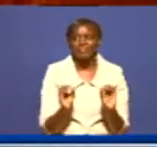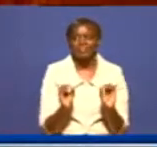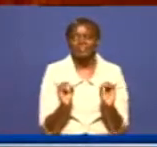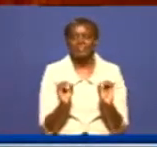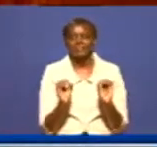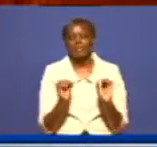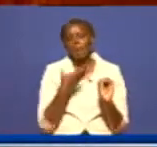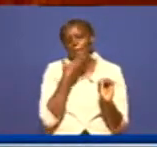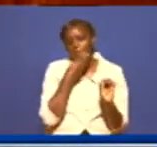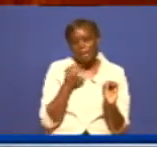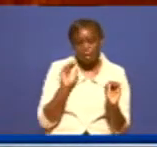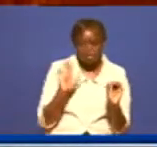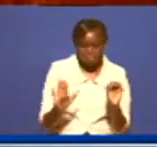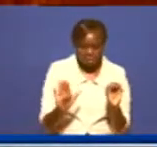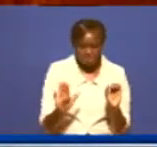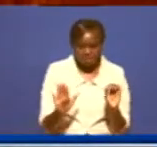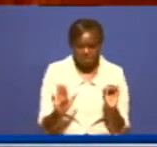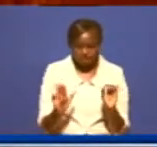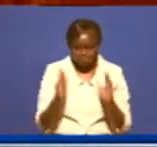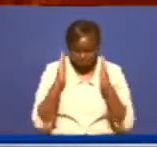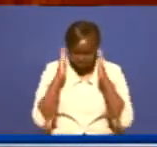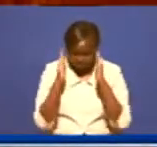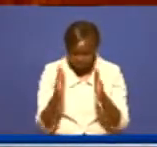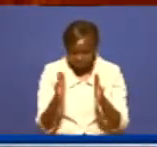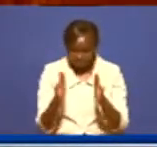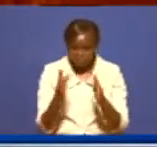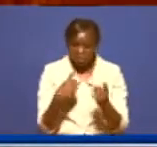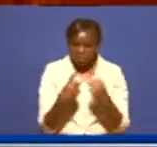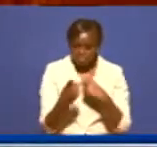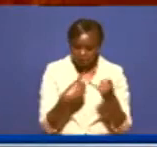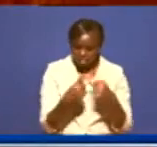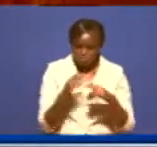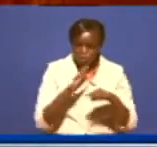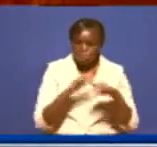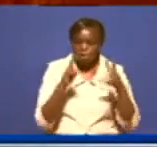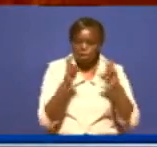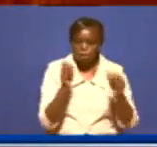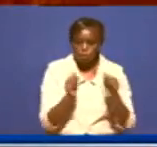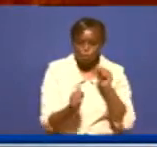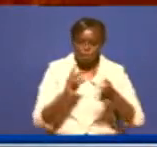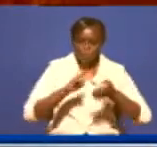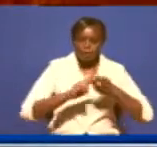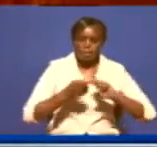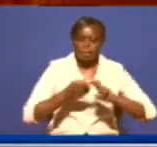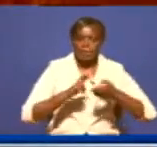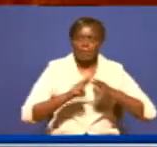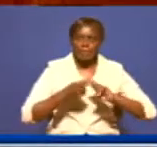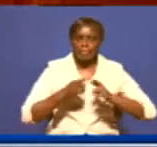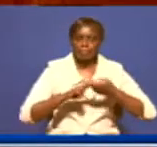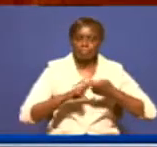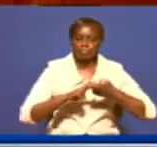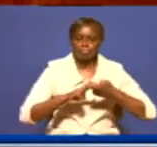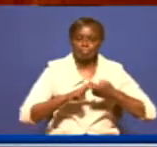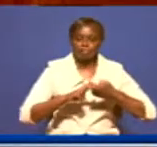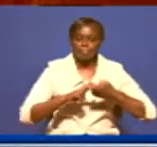gentleman should restrict himself to debating on issues that relates to